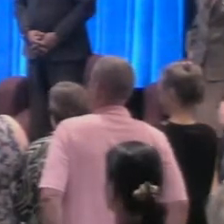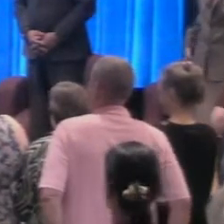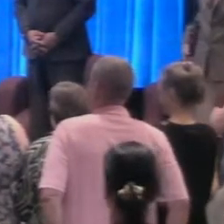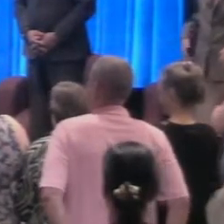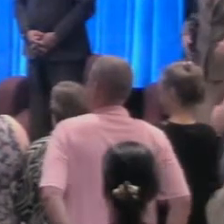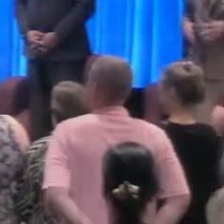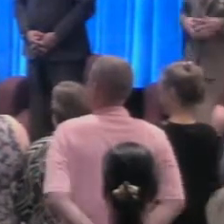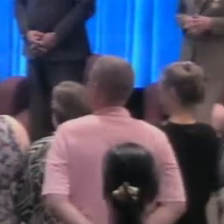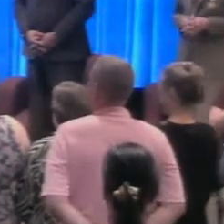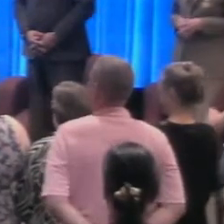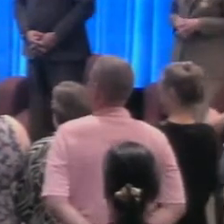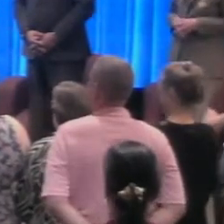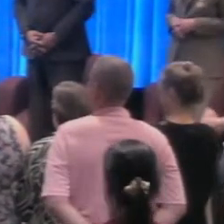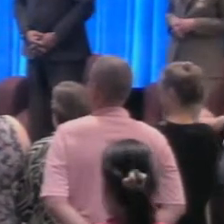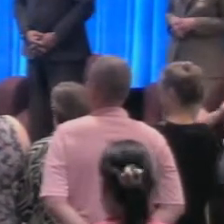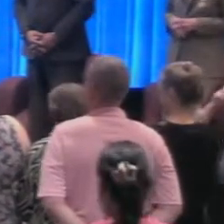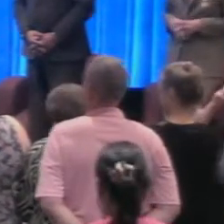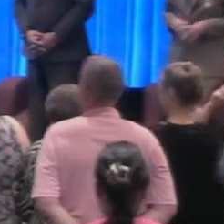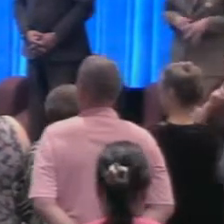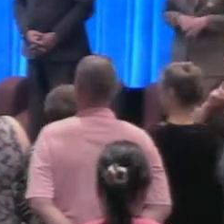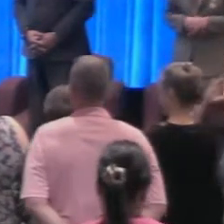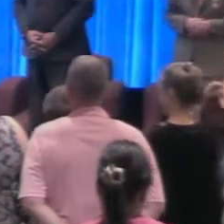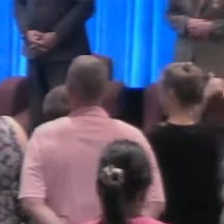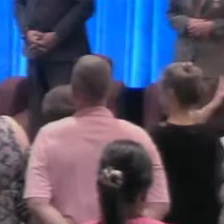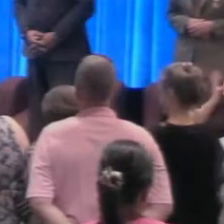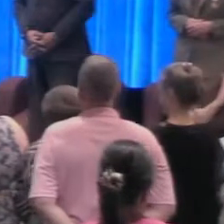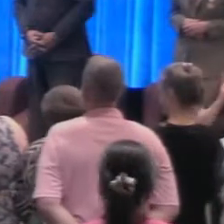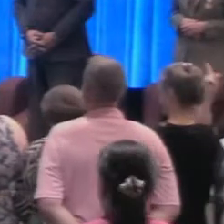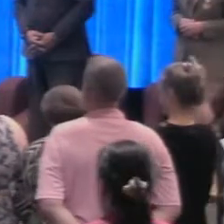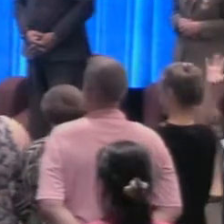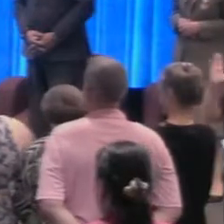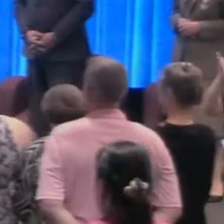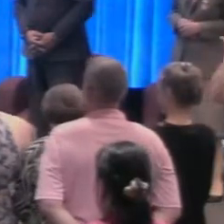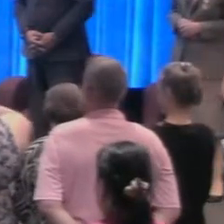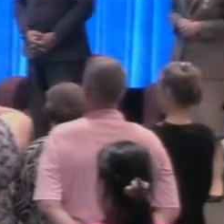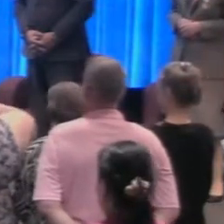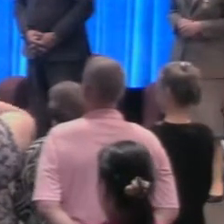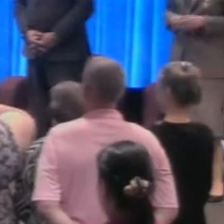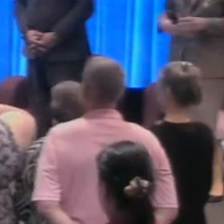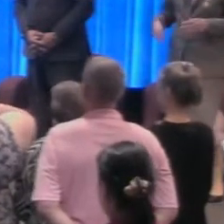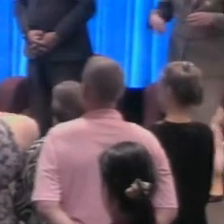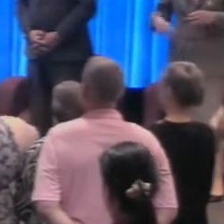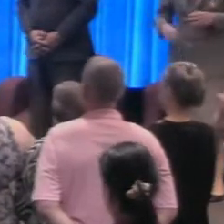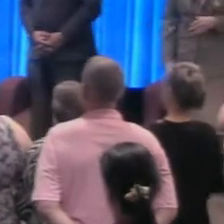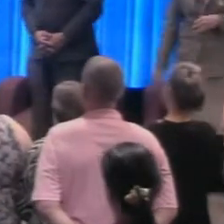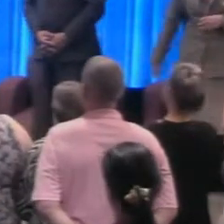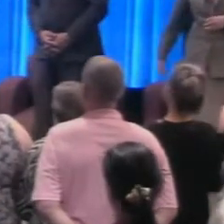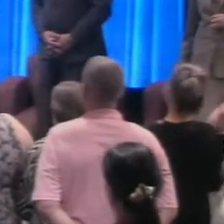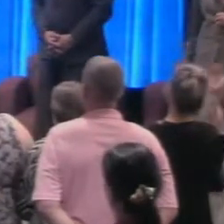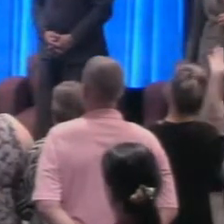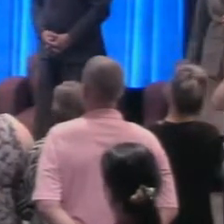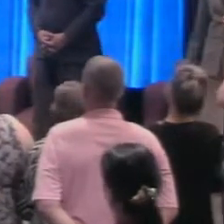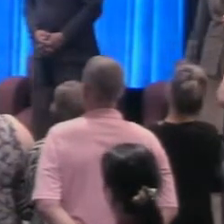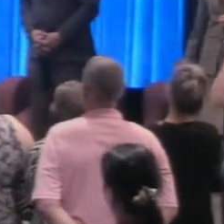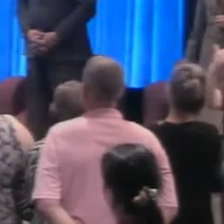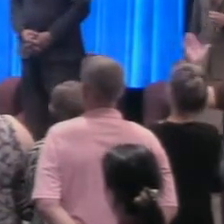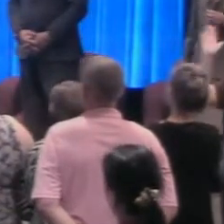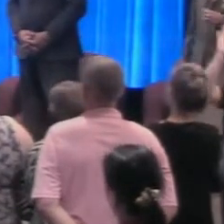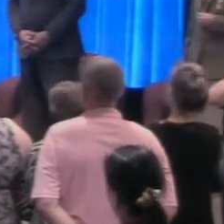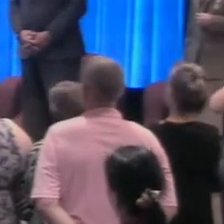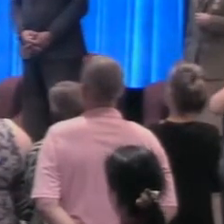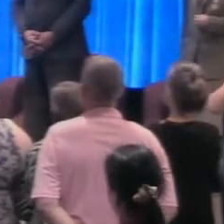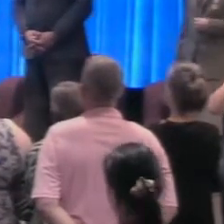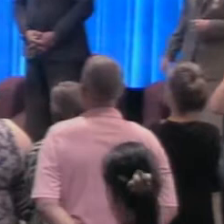song, followed by the departure of the official party. Don't leave me alone, y'all. Here we go. Off we go into the wild